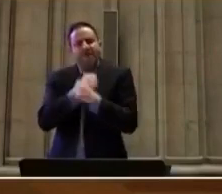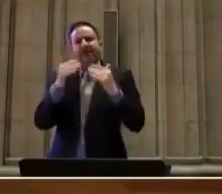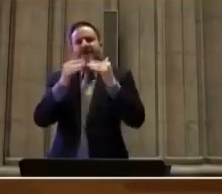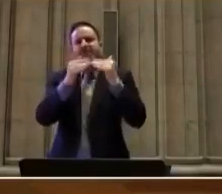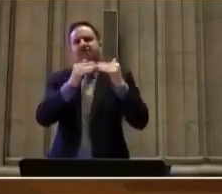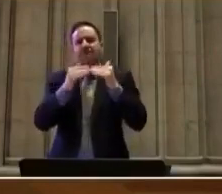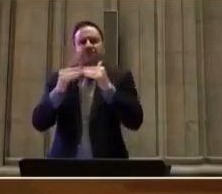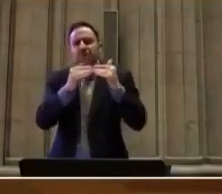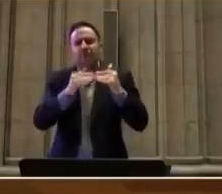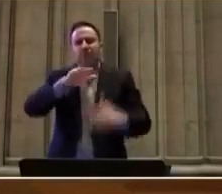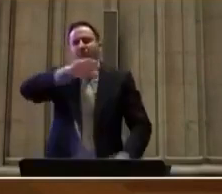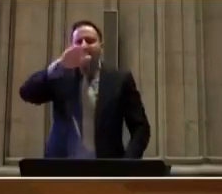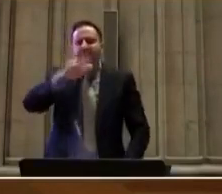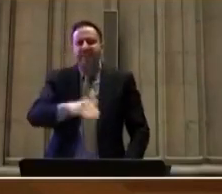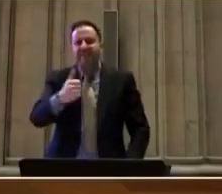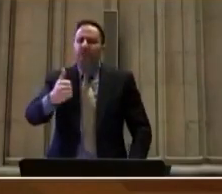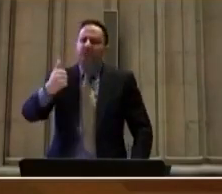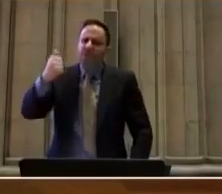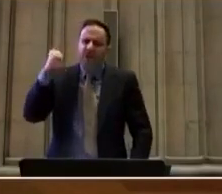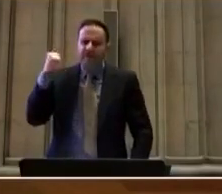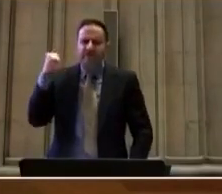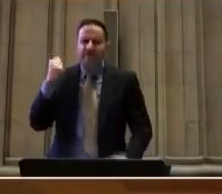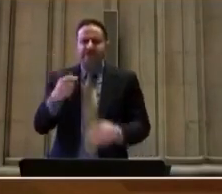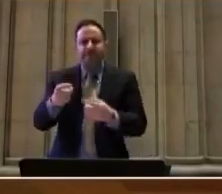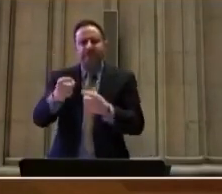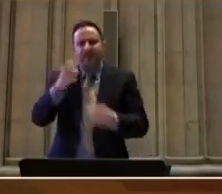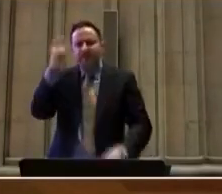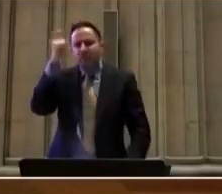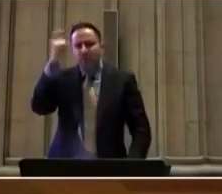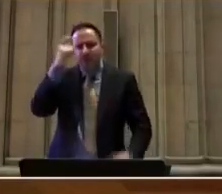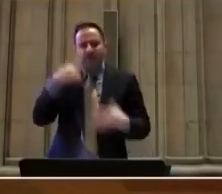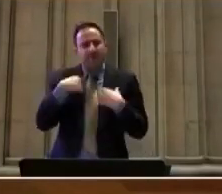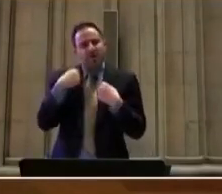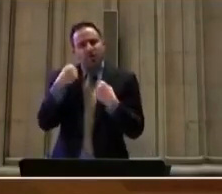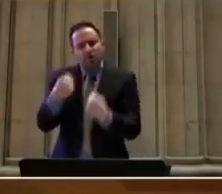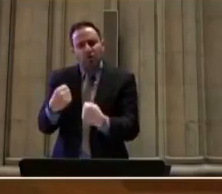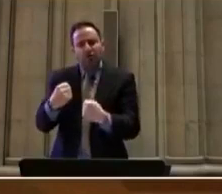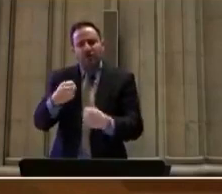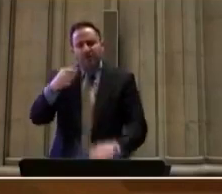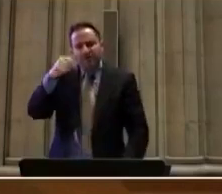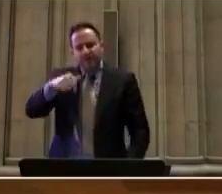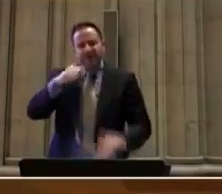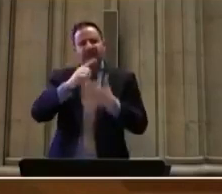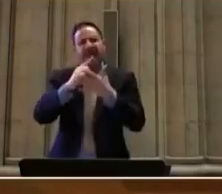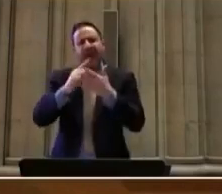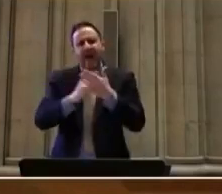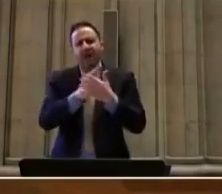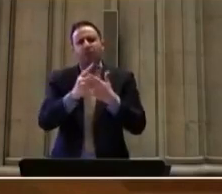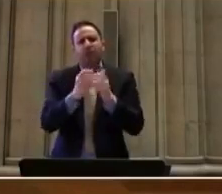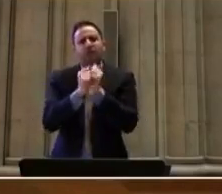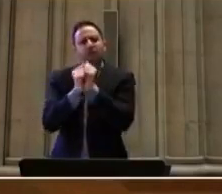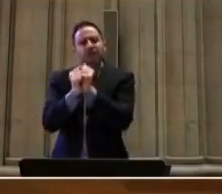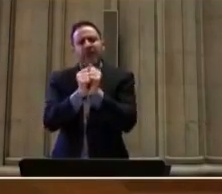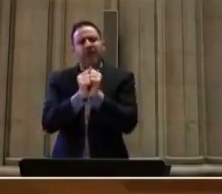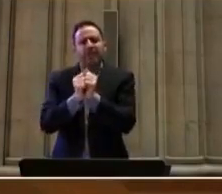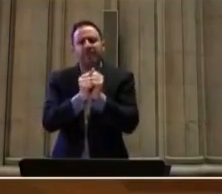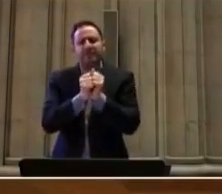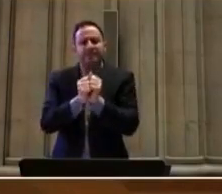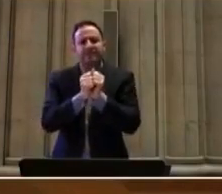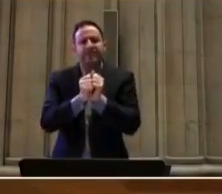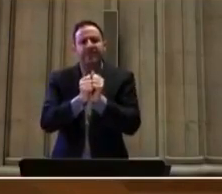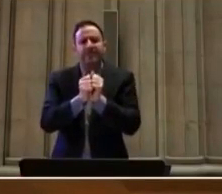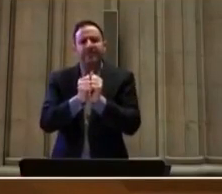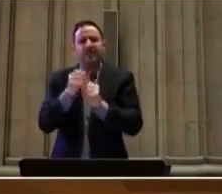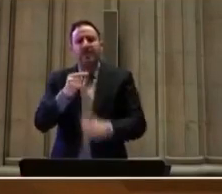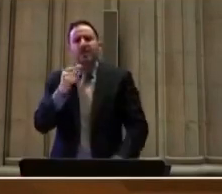justice are never rejected. Grant us wisdom and courage for the facing of this hour, until together we make sure there